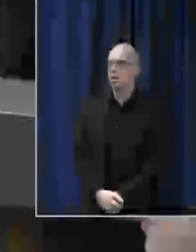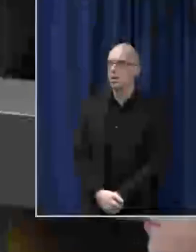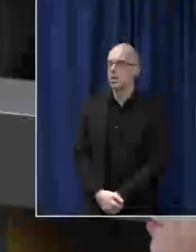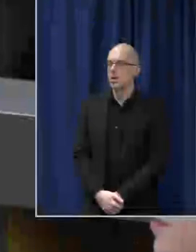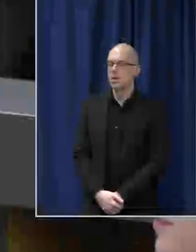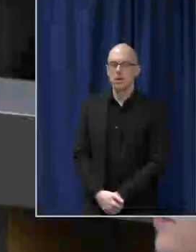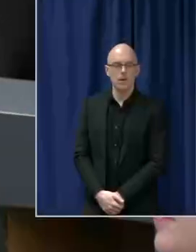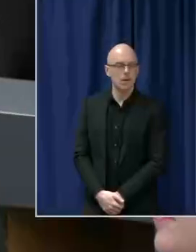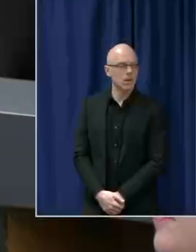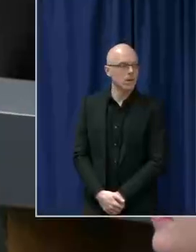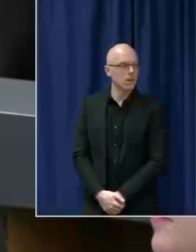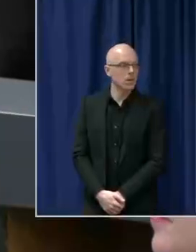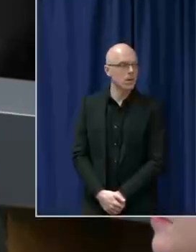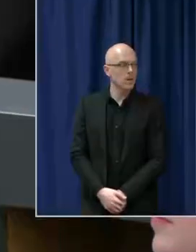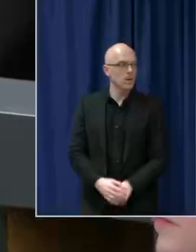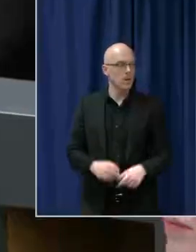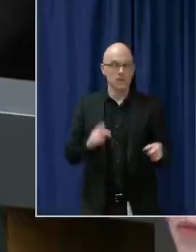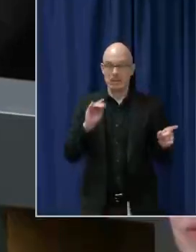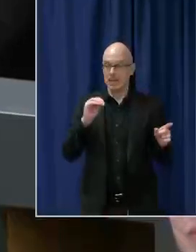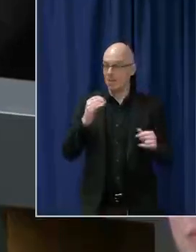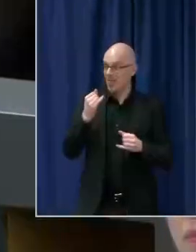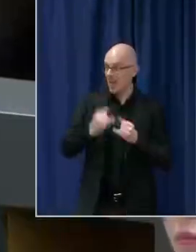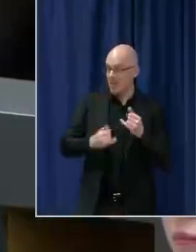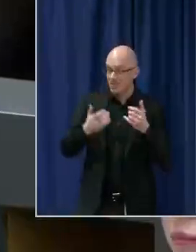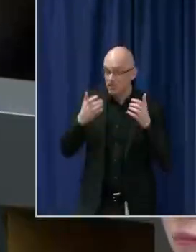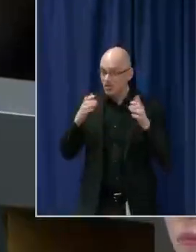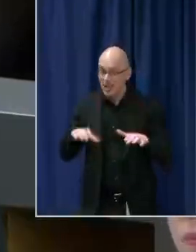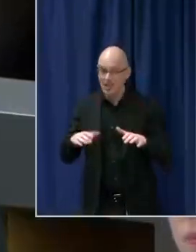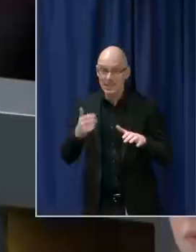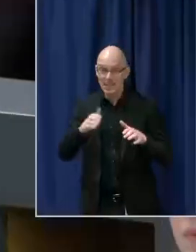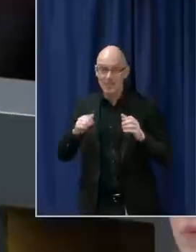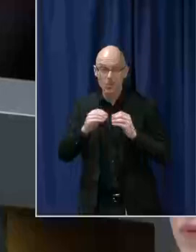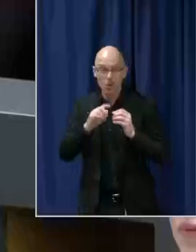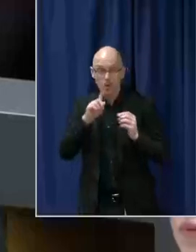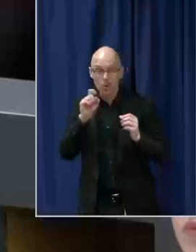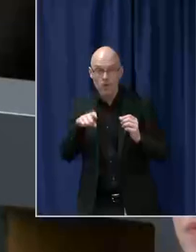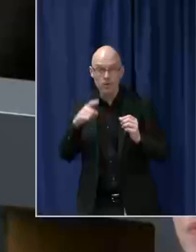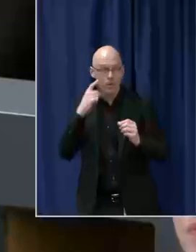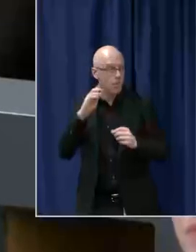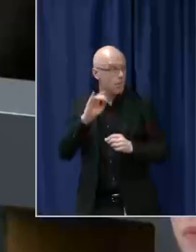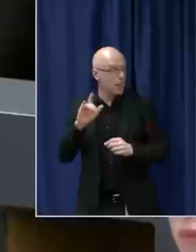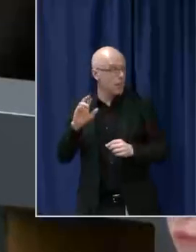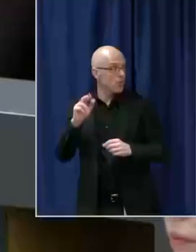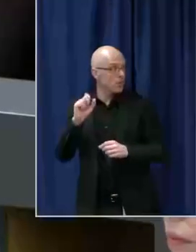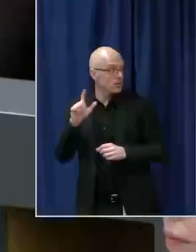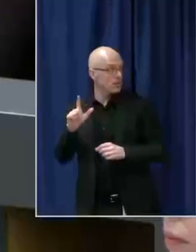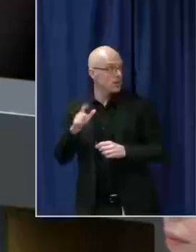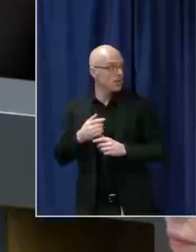All right. One last chance. Any other questions for Bill or Rachel?